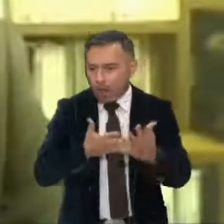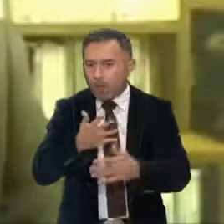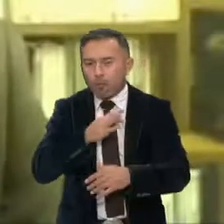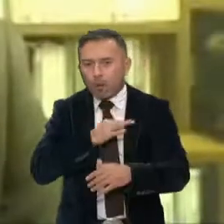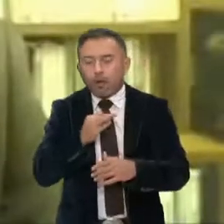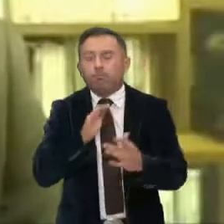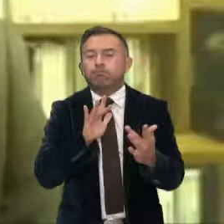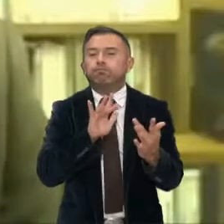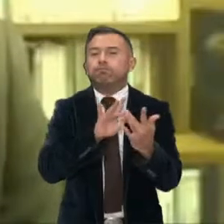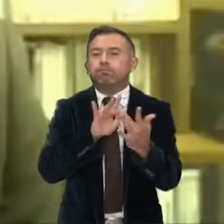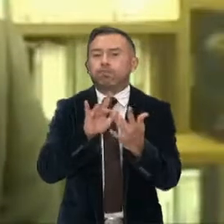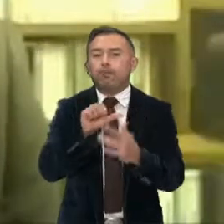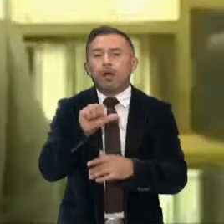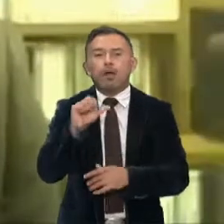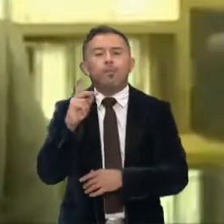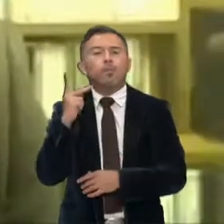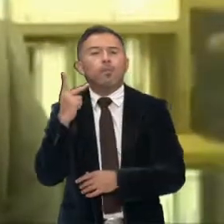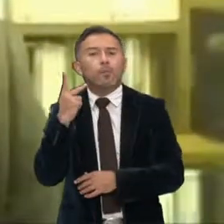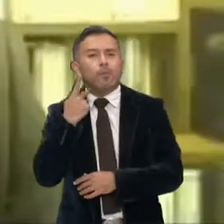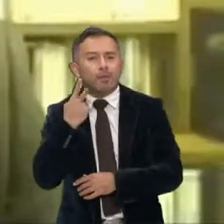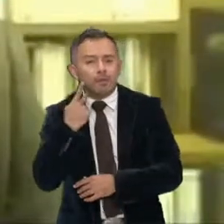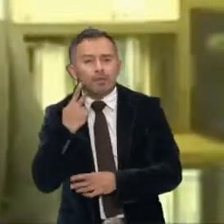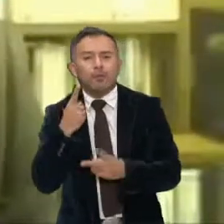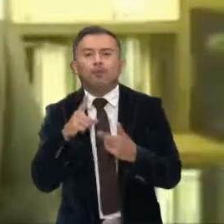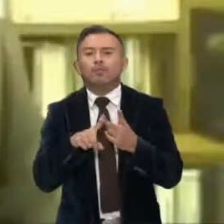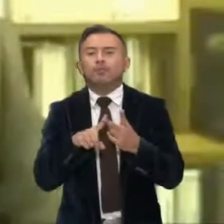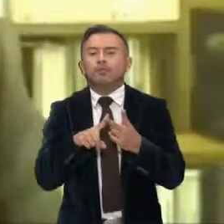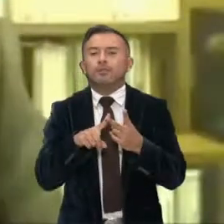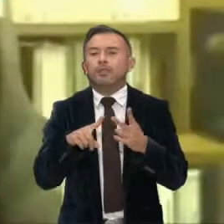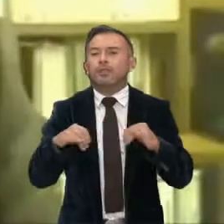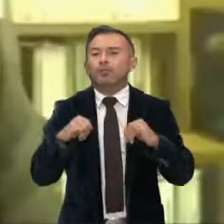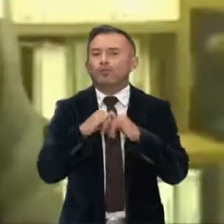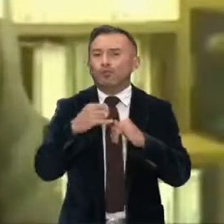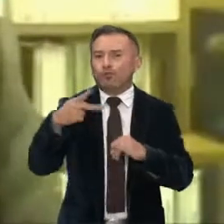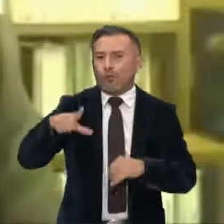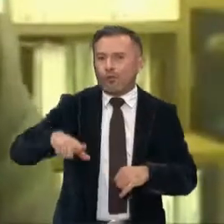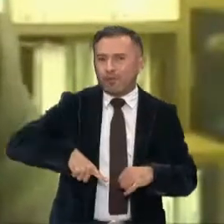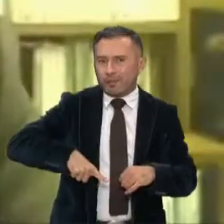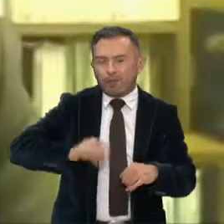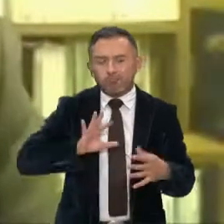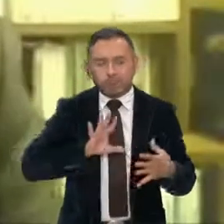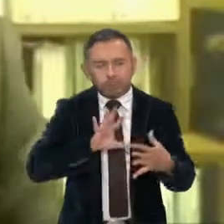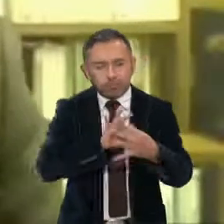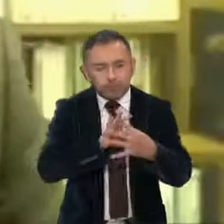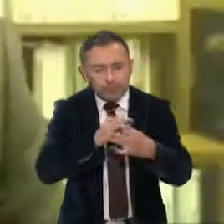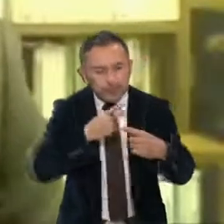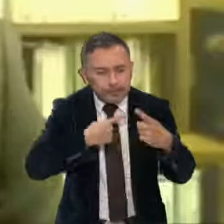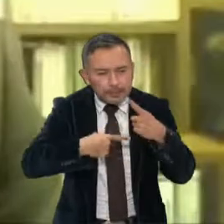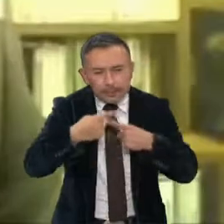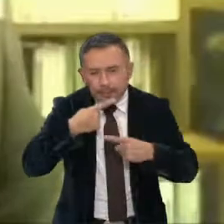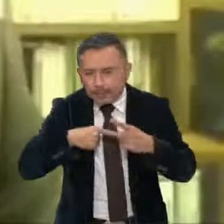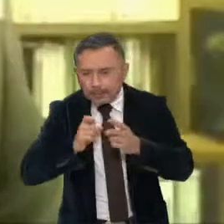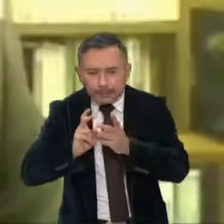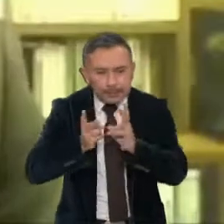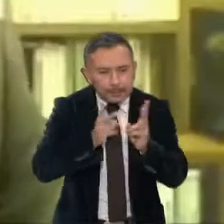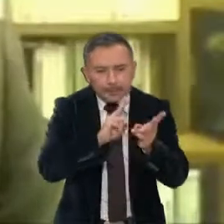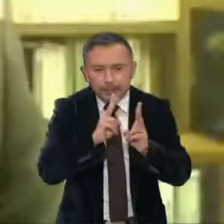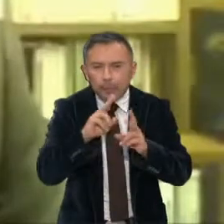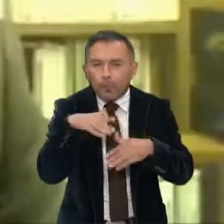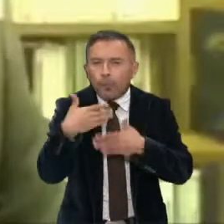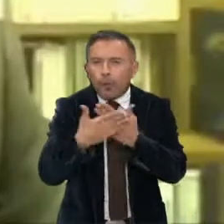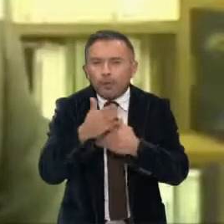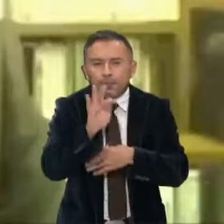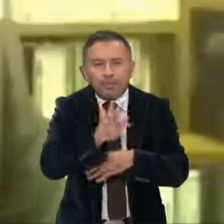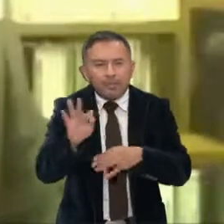performed several consultation processes between the political stakeholders,